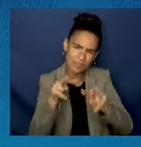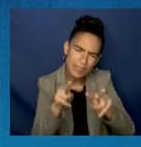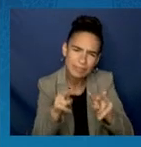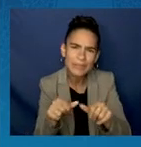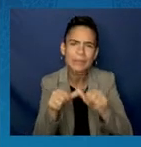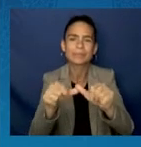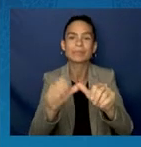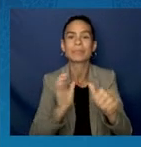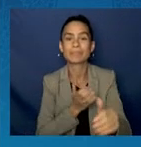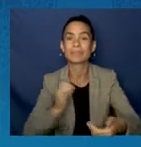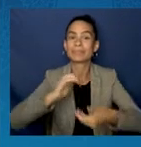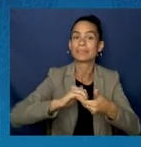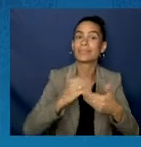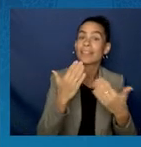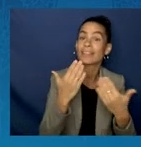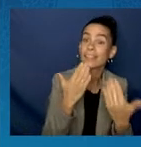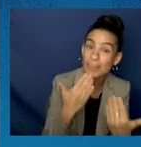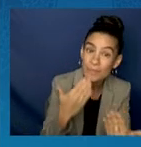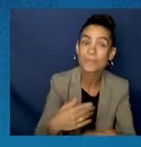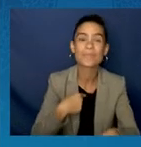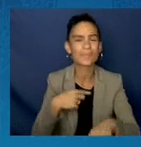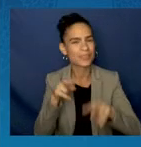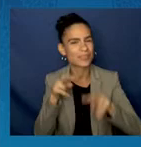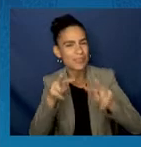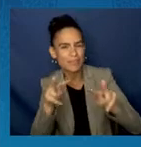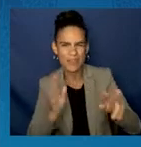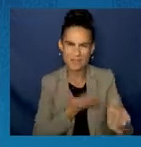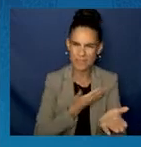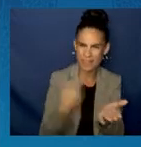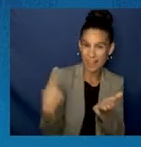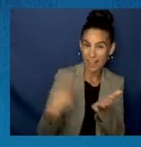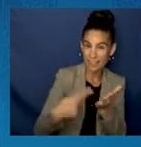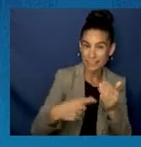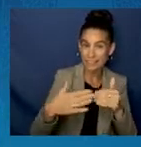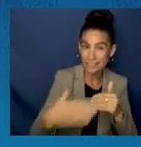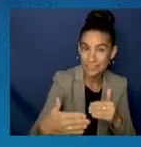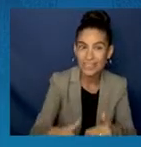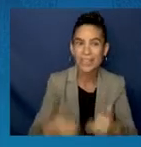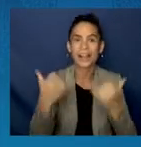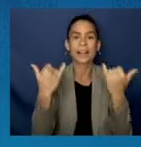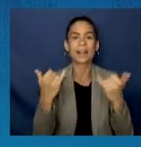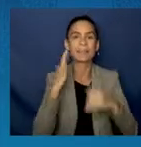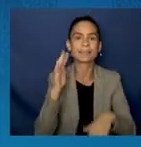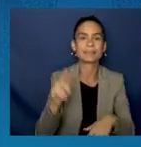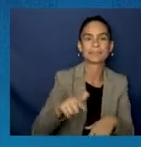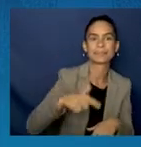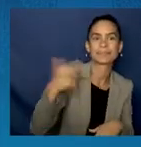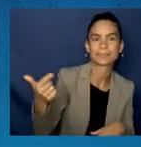going to pass it to Julie Chavez Rodriguez. Well, it's wonderful to